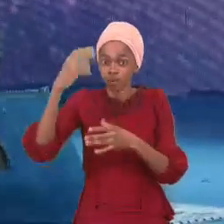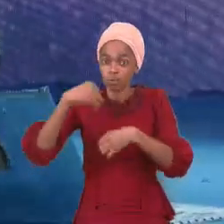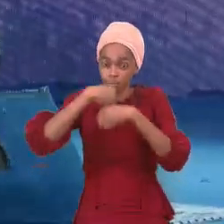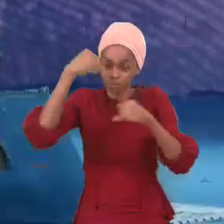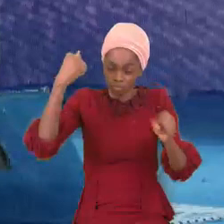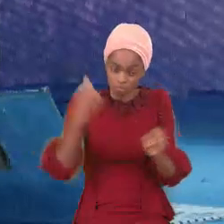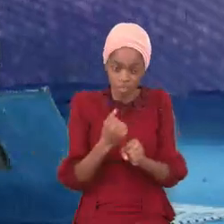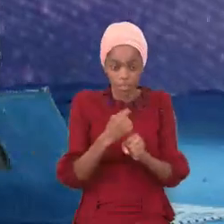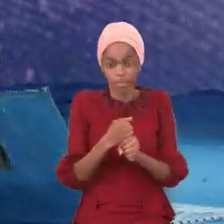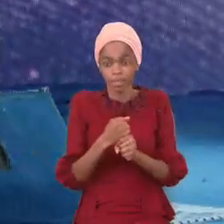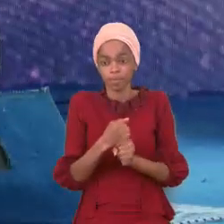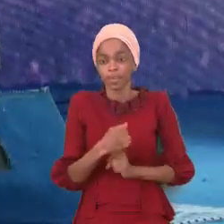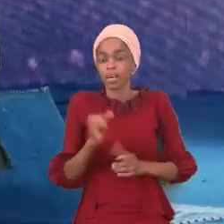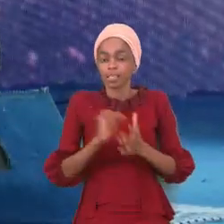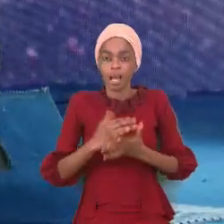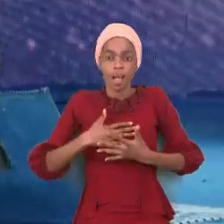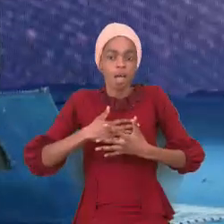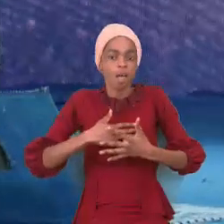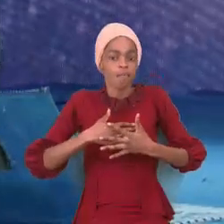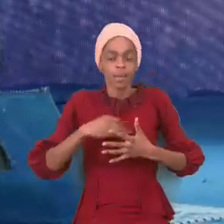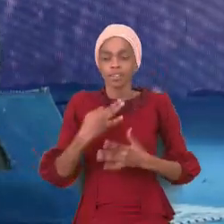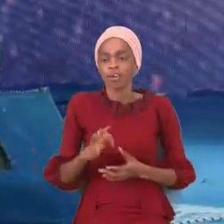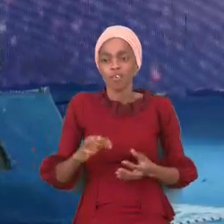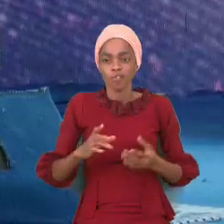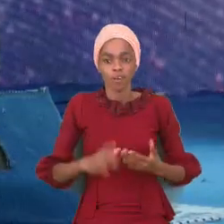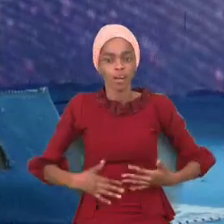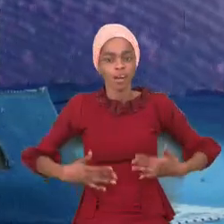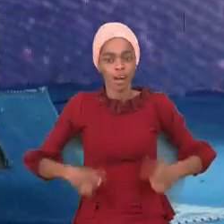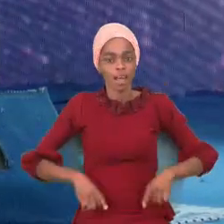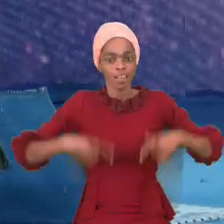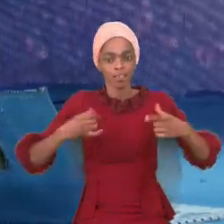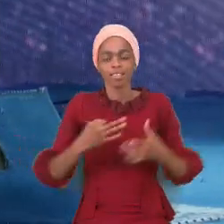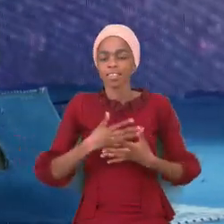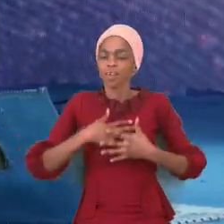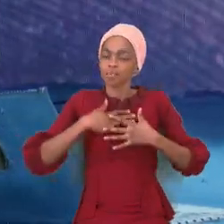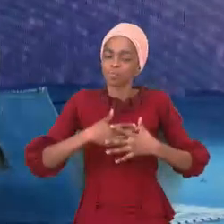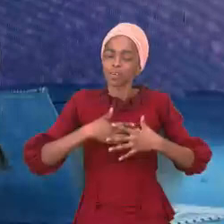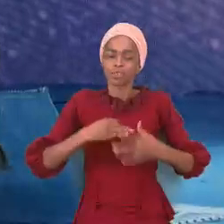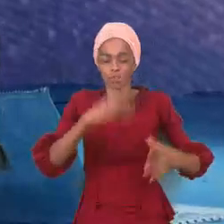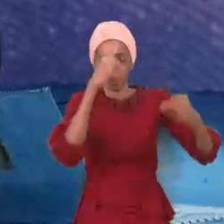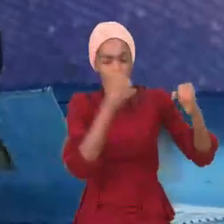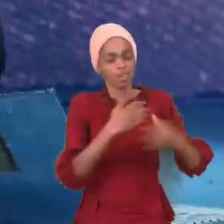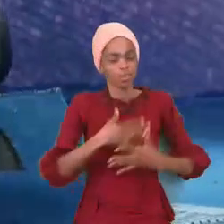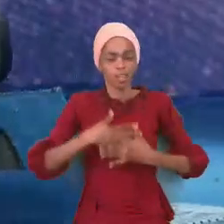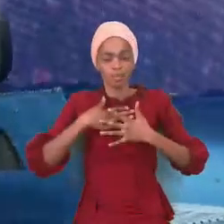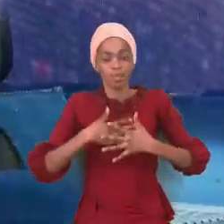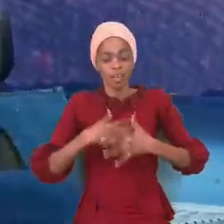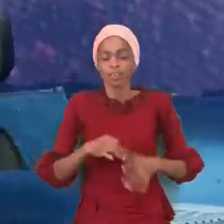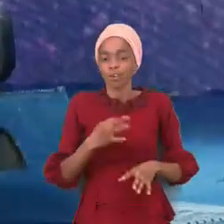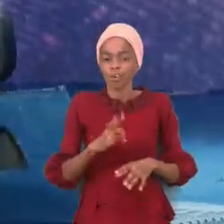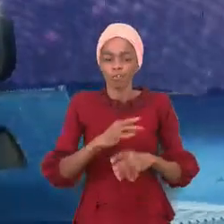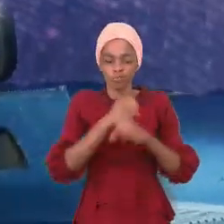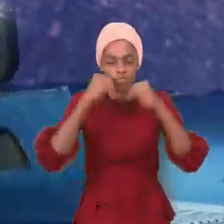created and made, that breath of life was the breath of faith and the breath of strength and the breath that was